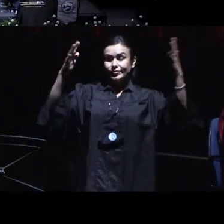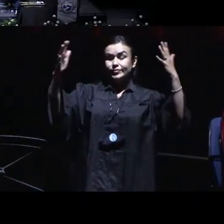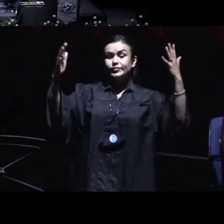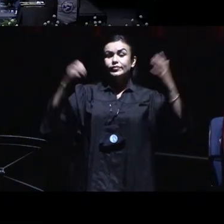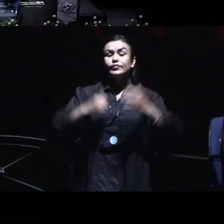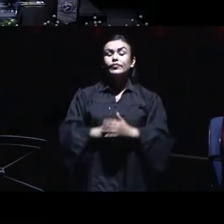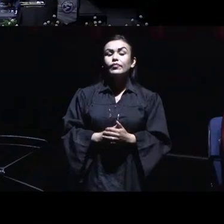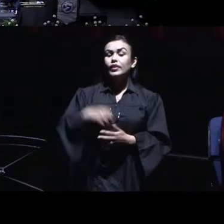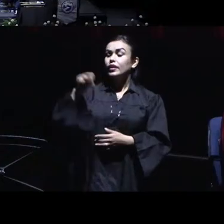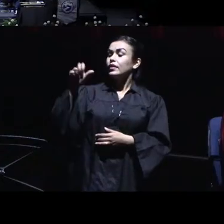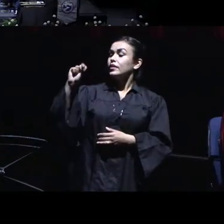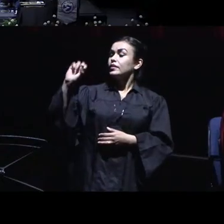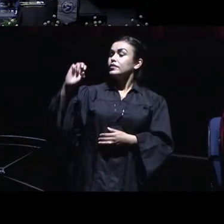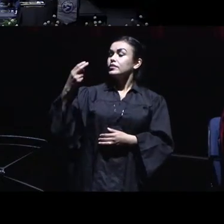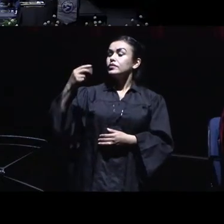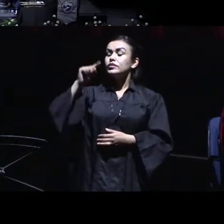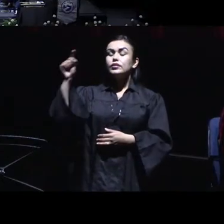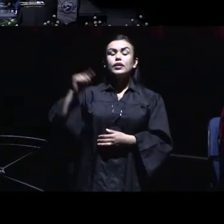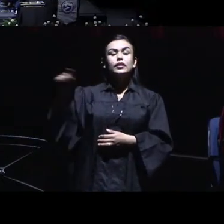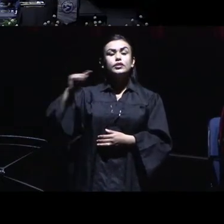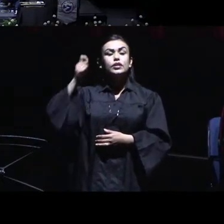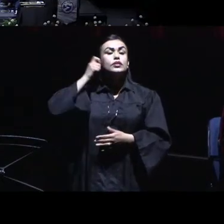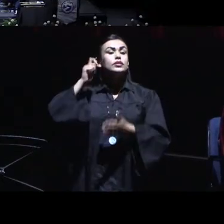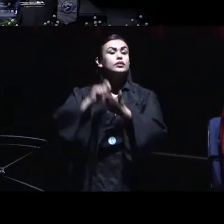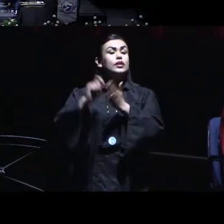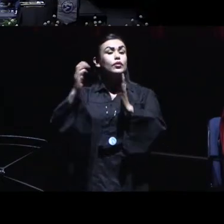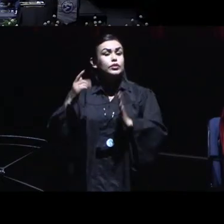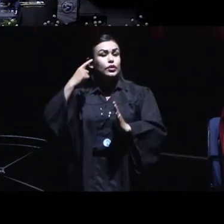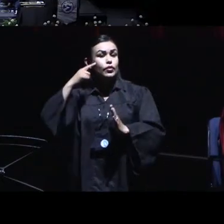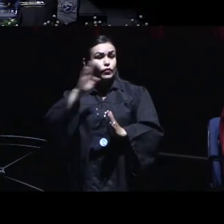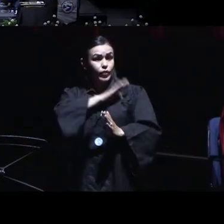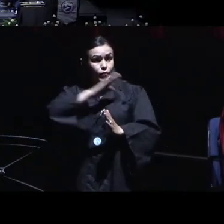Ms. Christina Sanchez, Secretary of the Board.